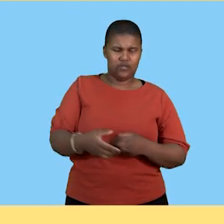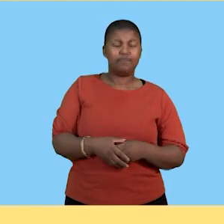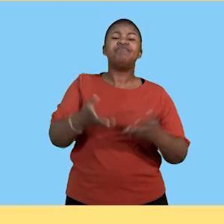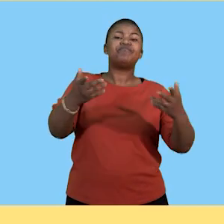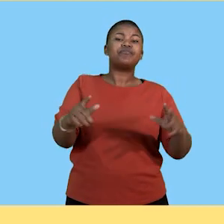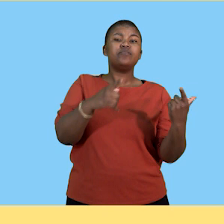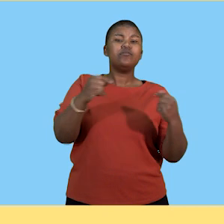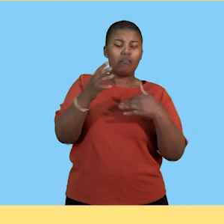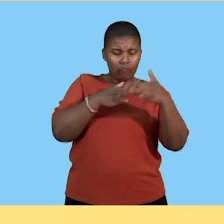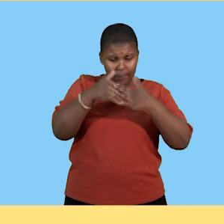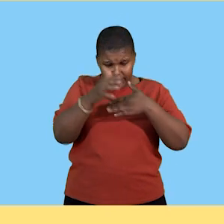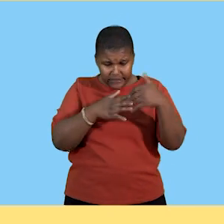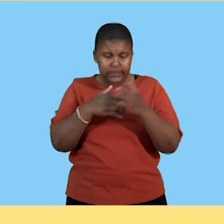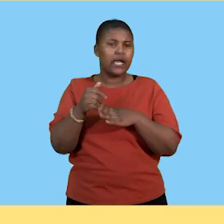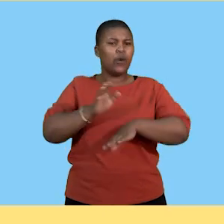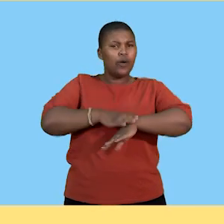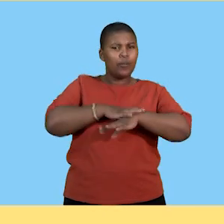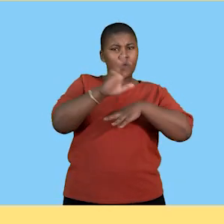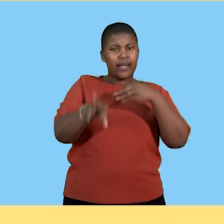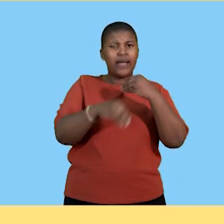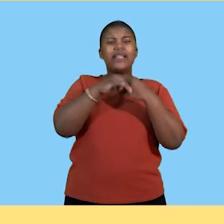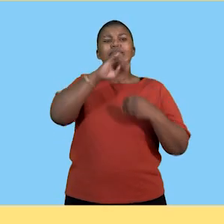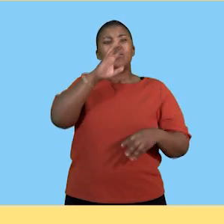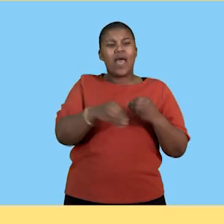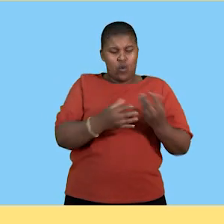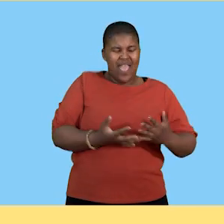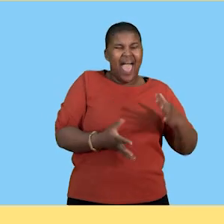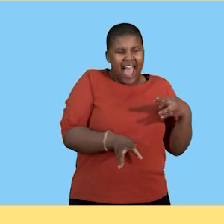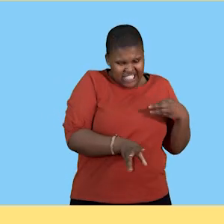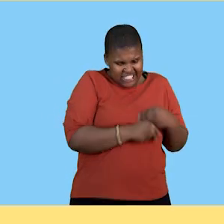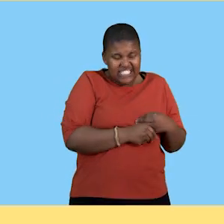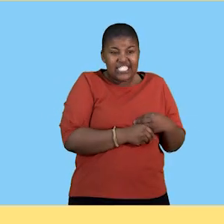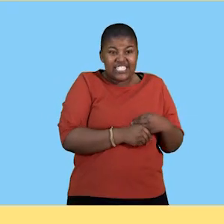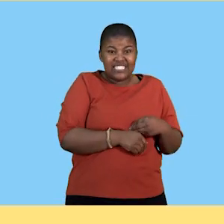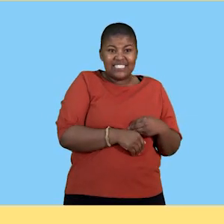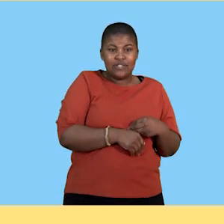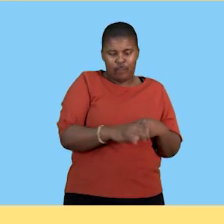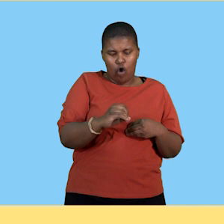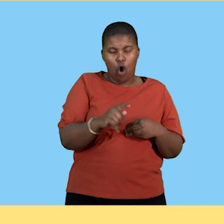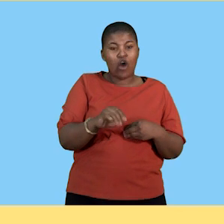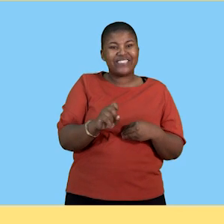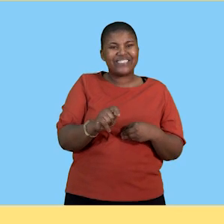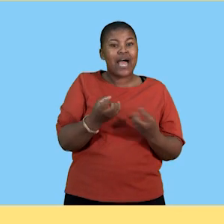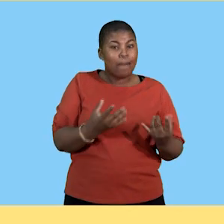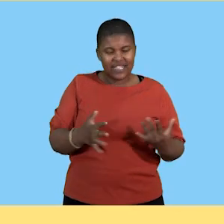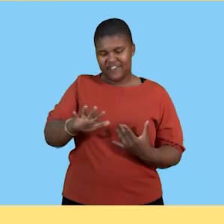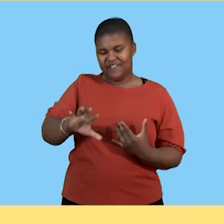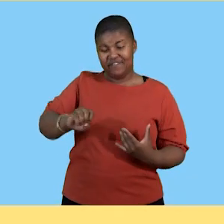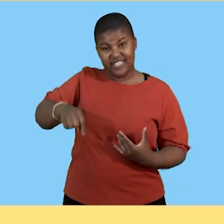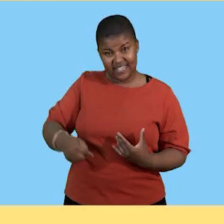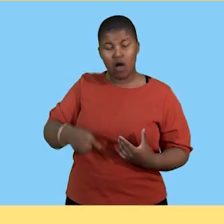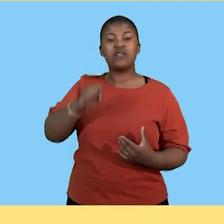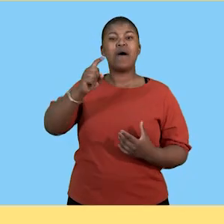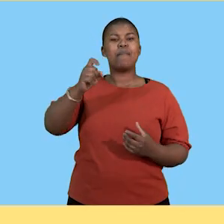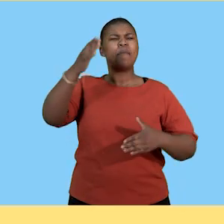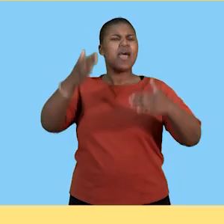extensions to the property, it will come here as additions at cost, and it is 50,000.